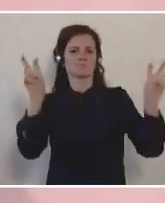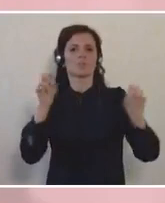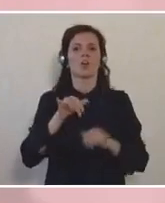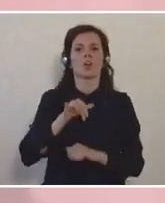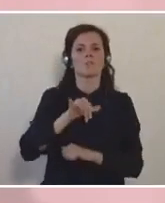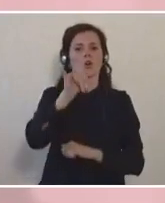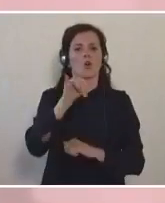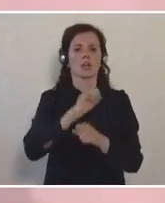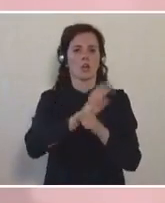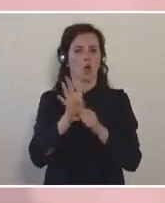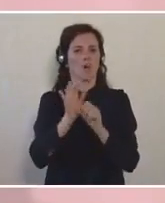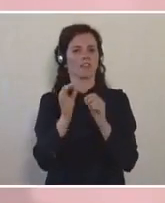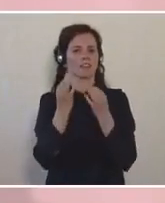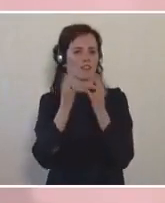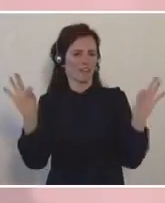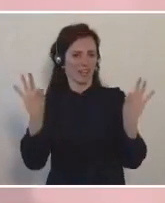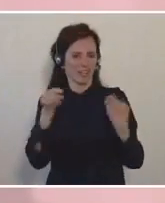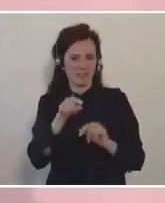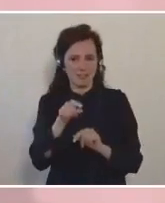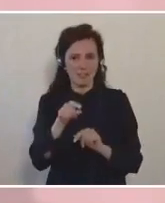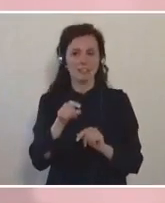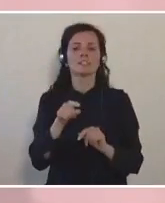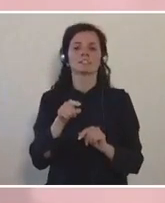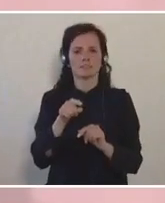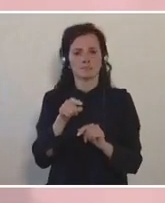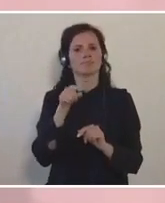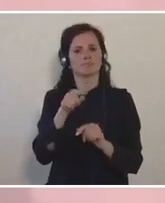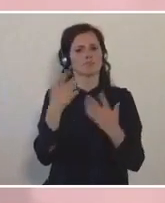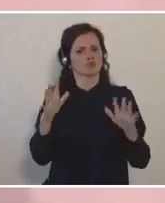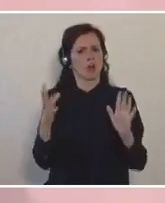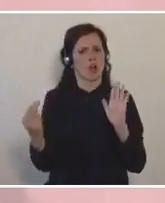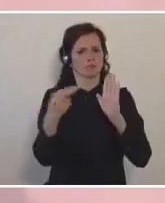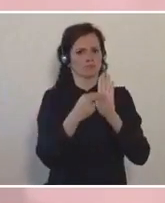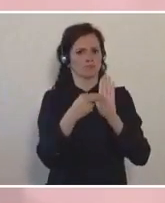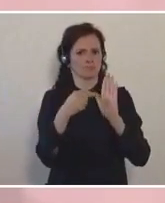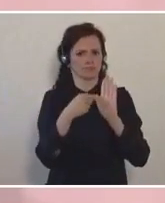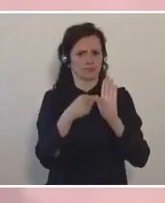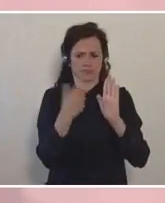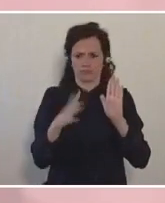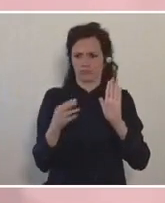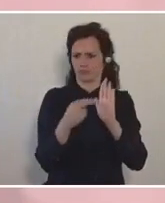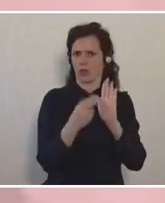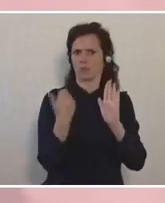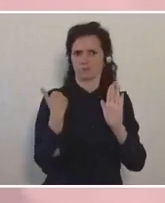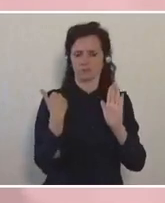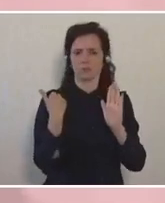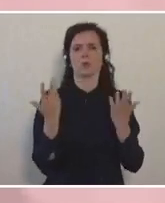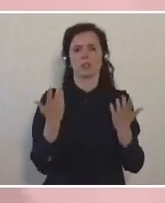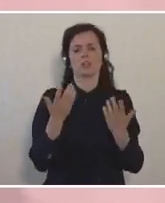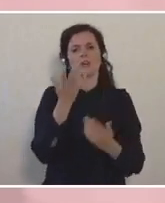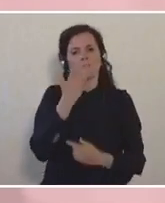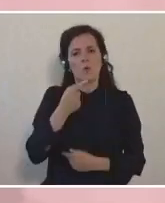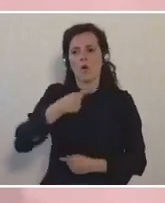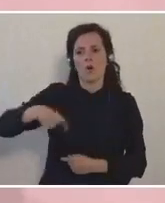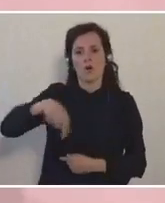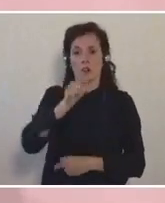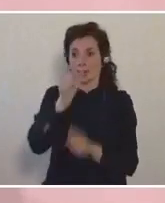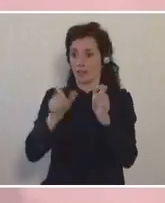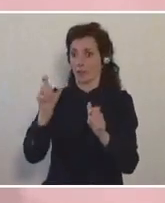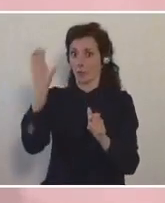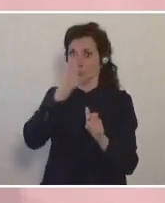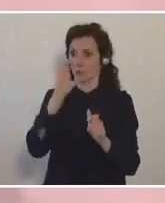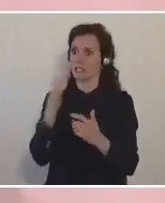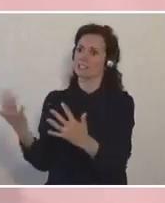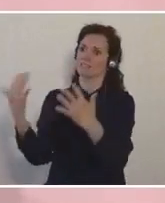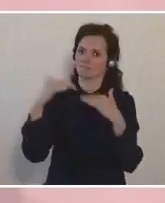we want the tourists back. We want them soon. Italy is open to the tourists of all the world. And that's the main message